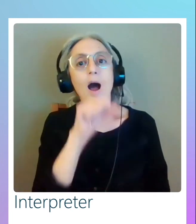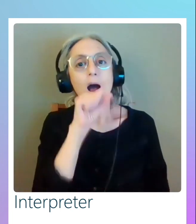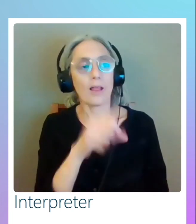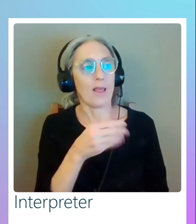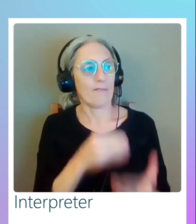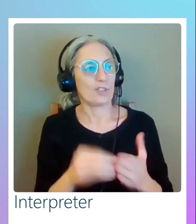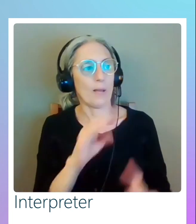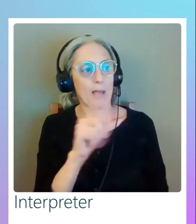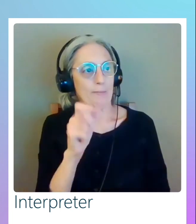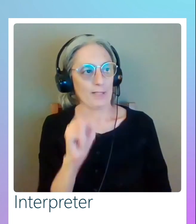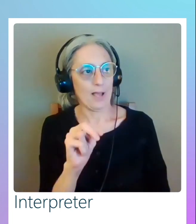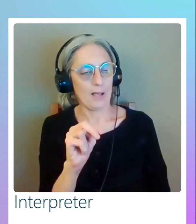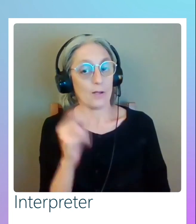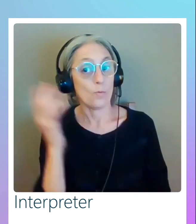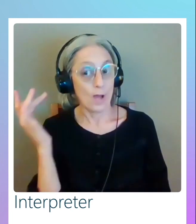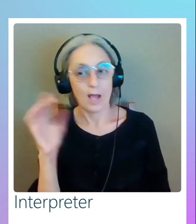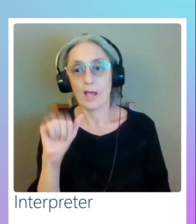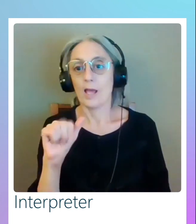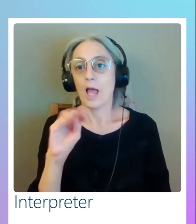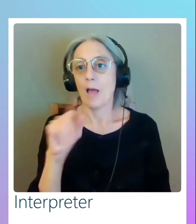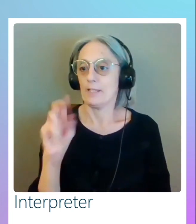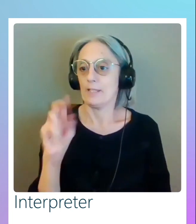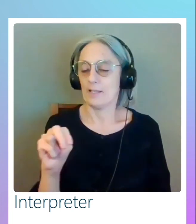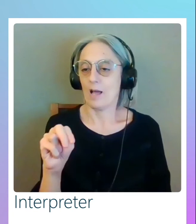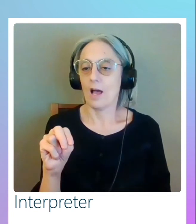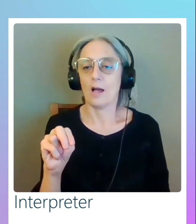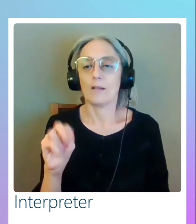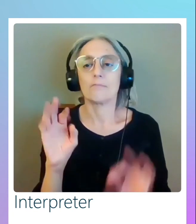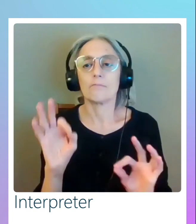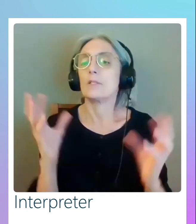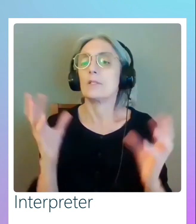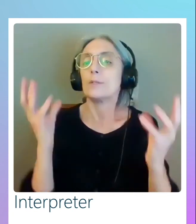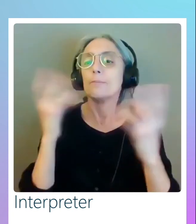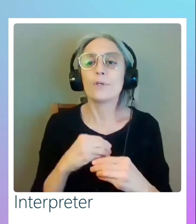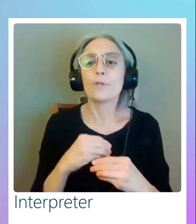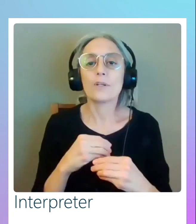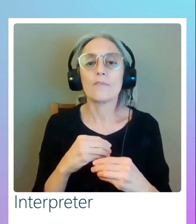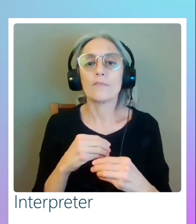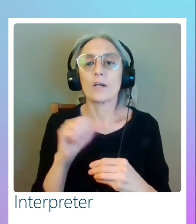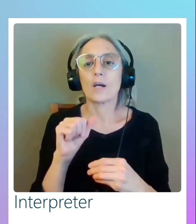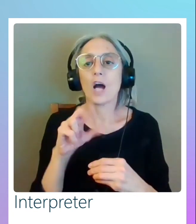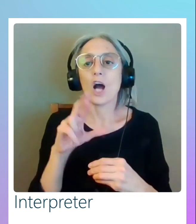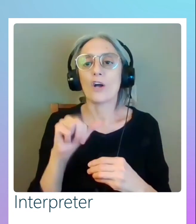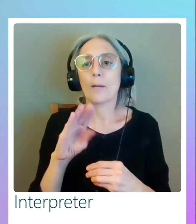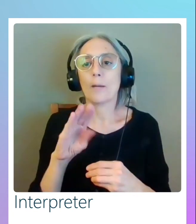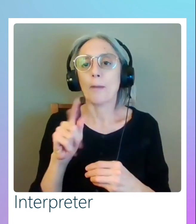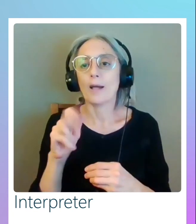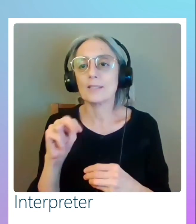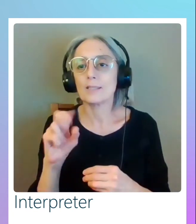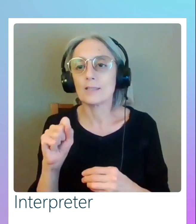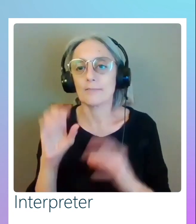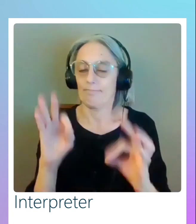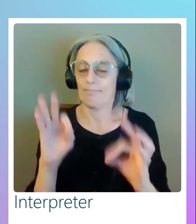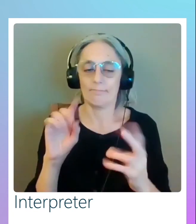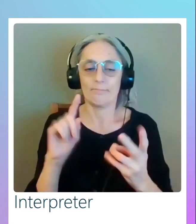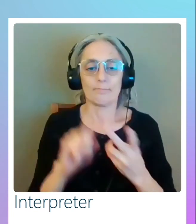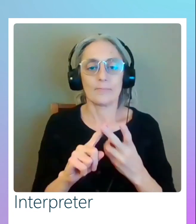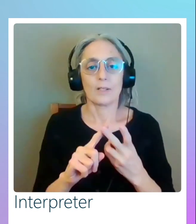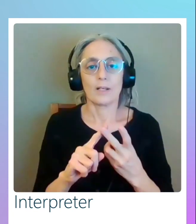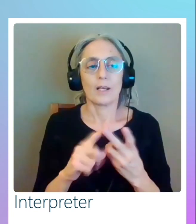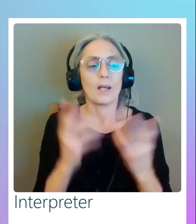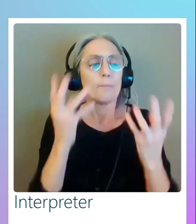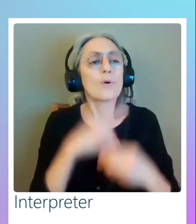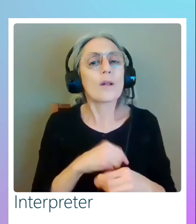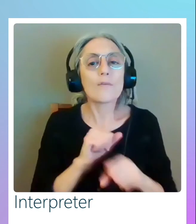Amazon because Amazon does a great job with their ARIA buttons and they do a wonderful job